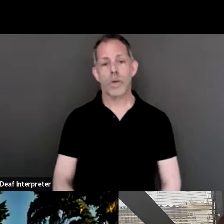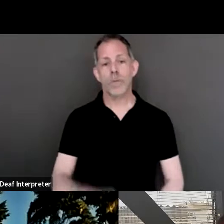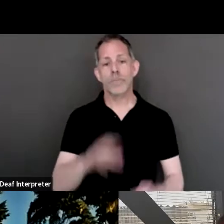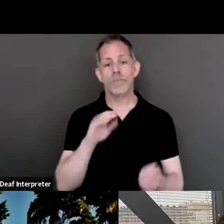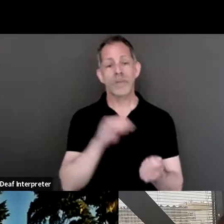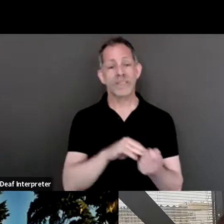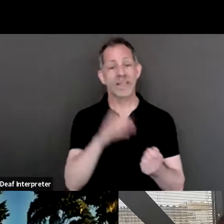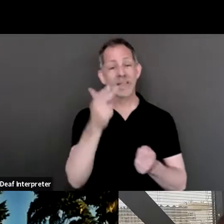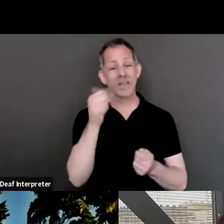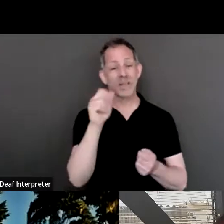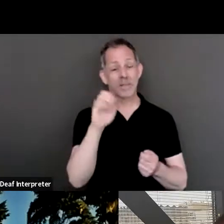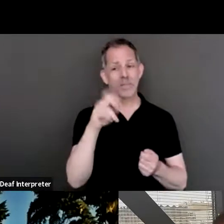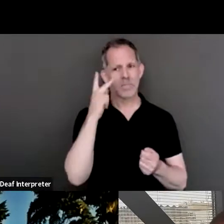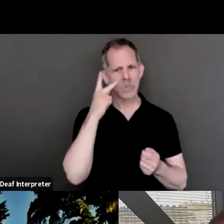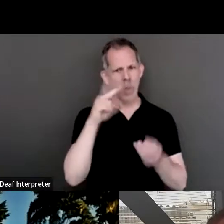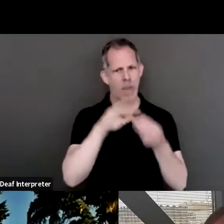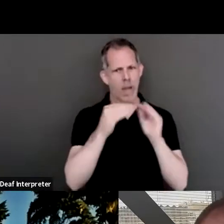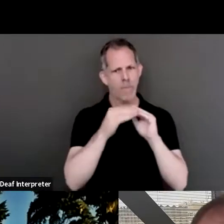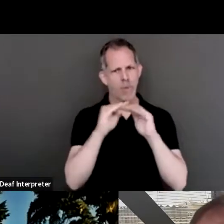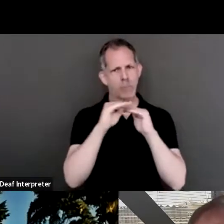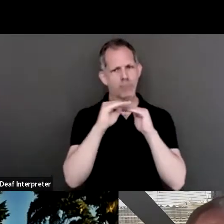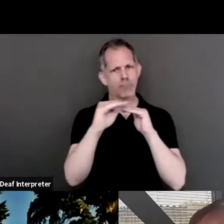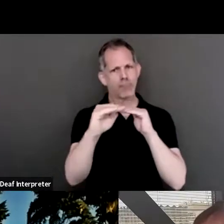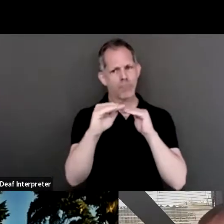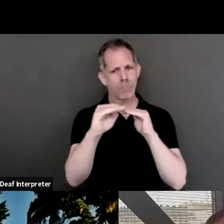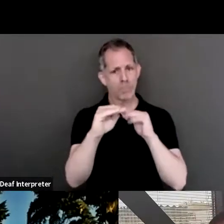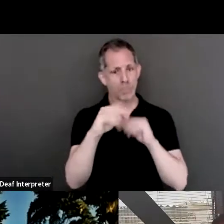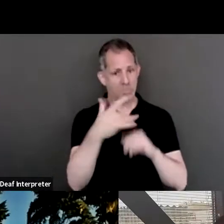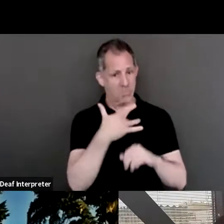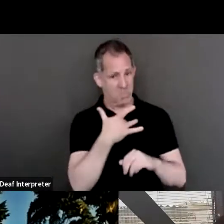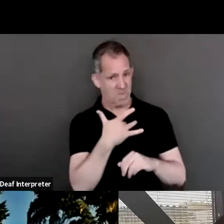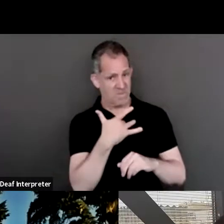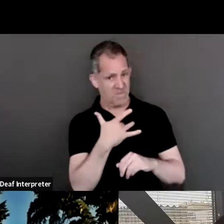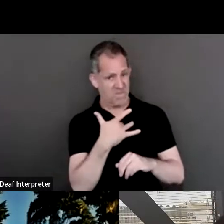will potentially lead to more or an increase?